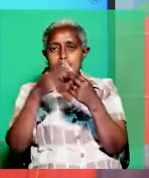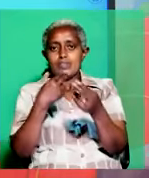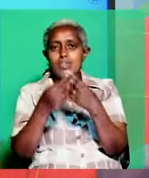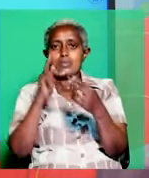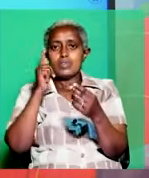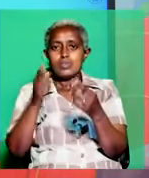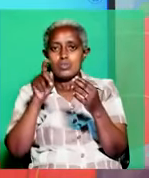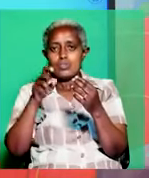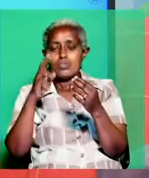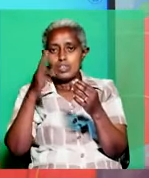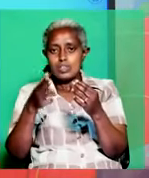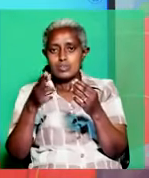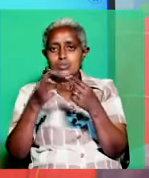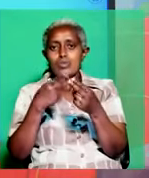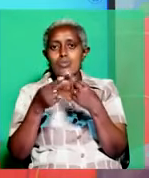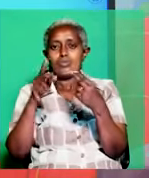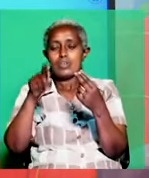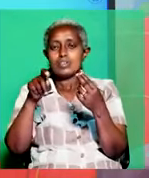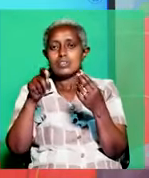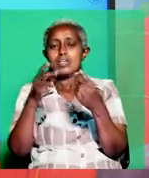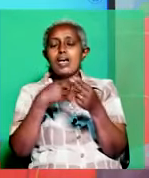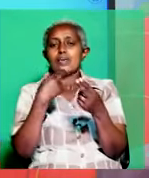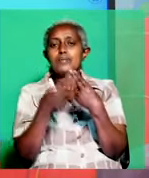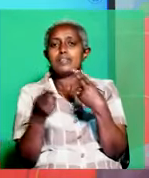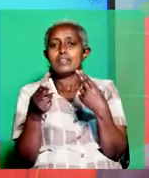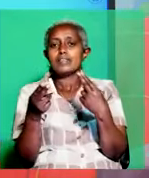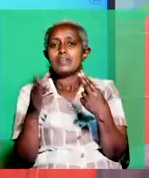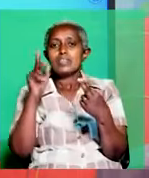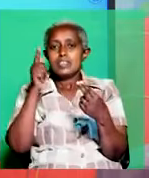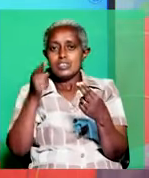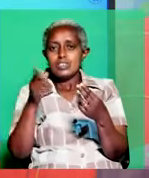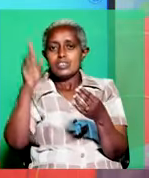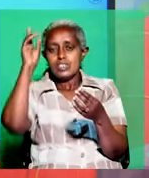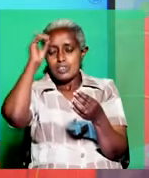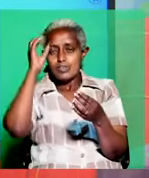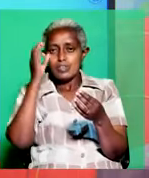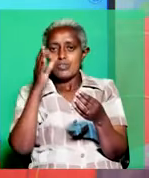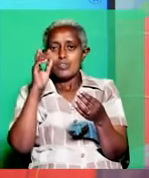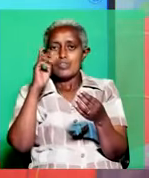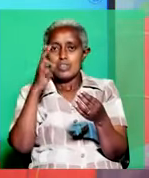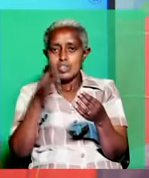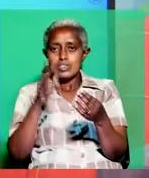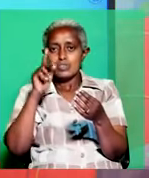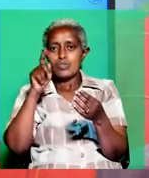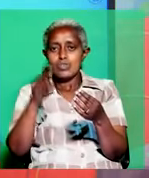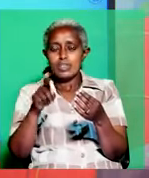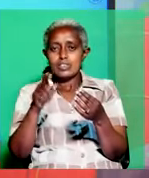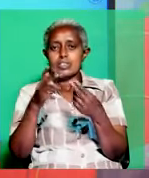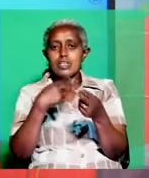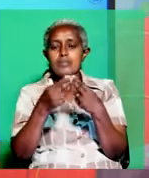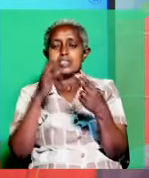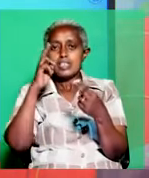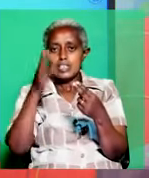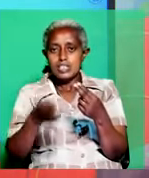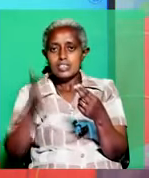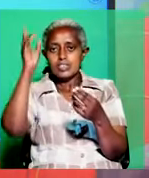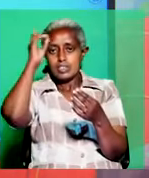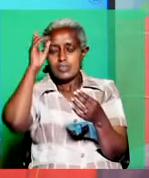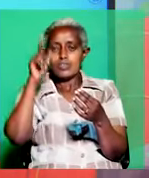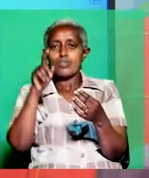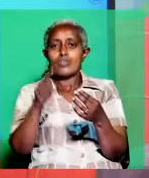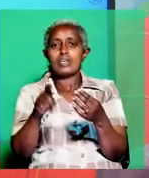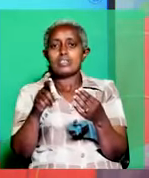of h of x times g derivative of h of x times h derivative of x.